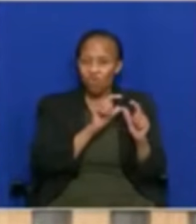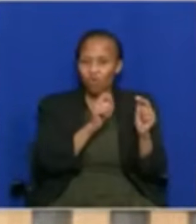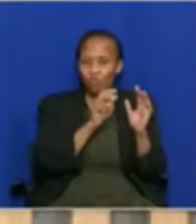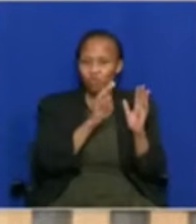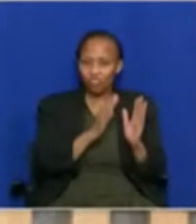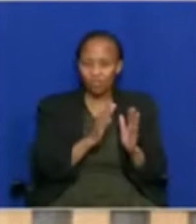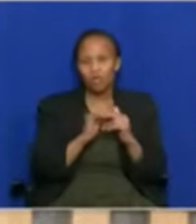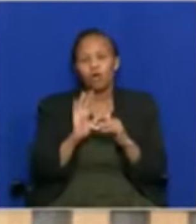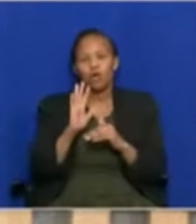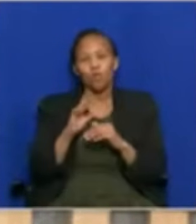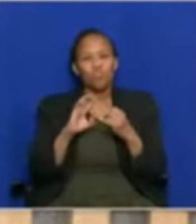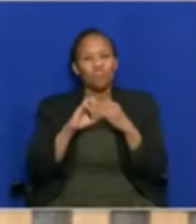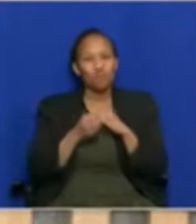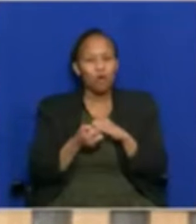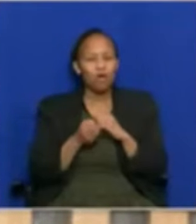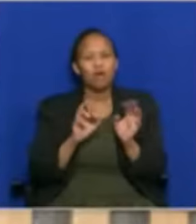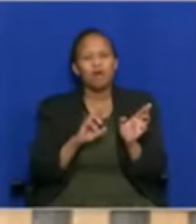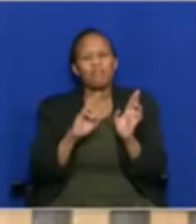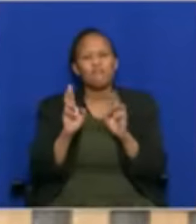name,